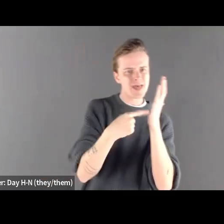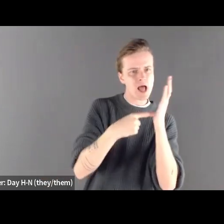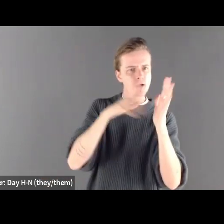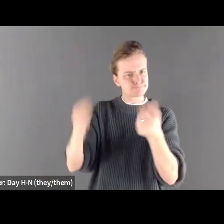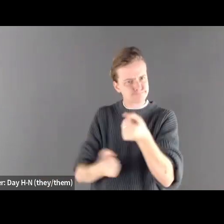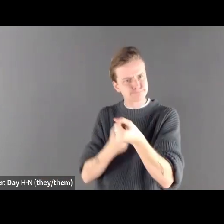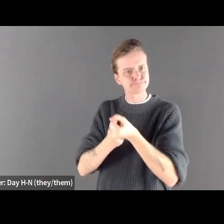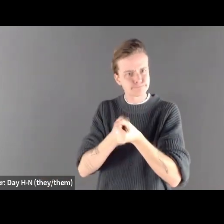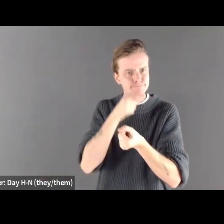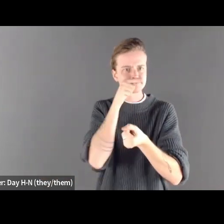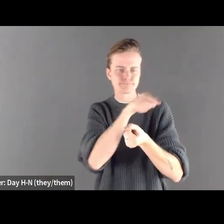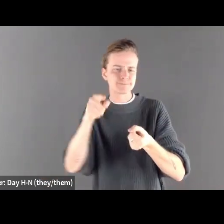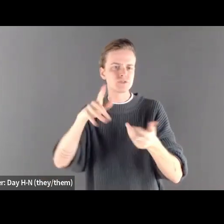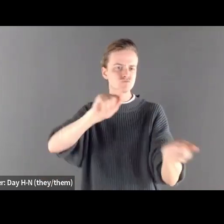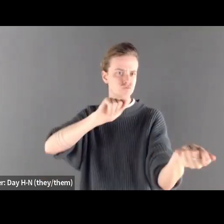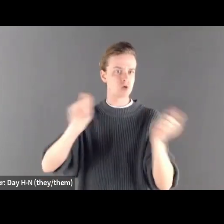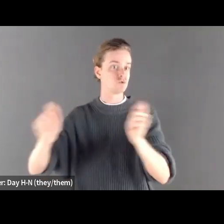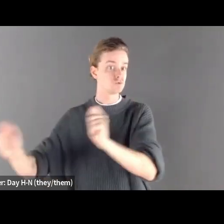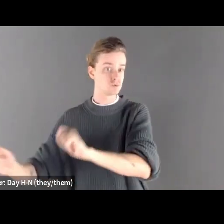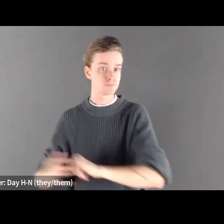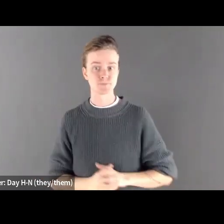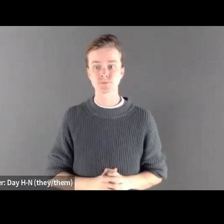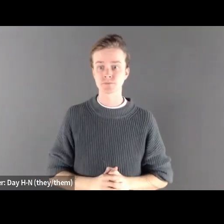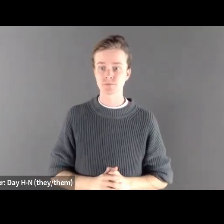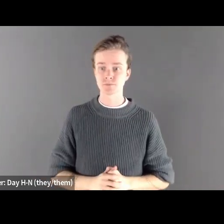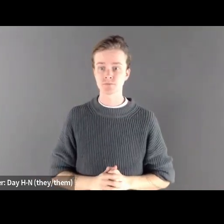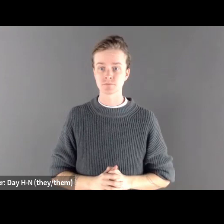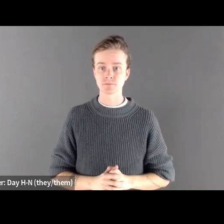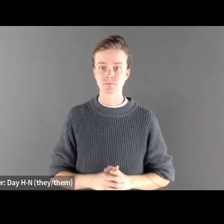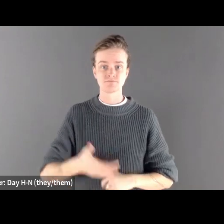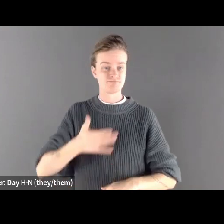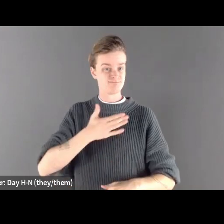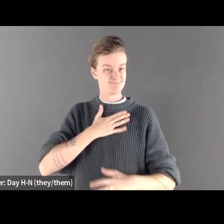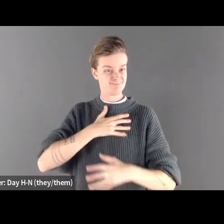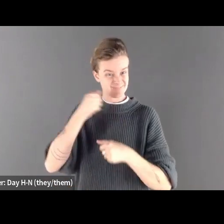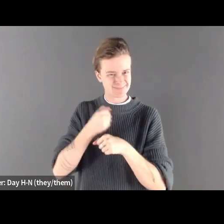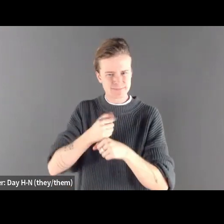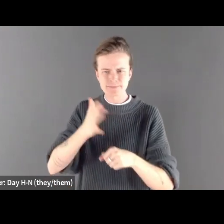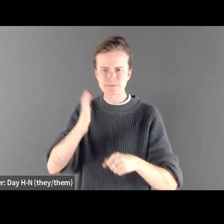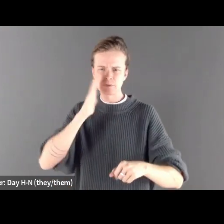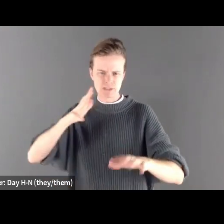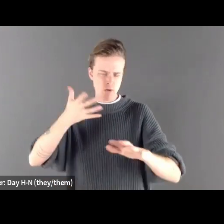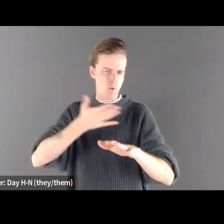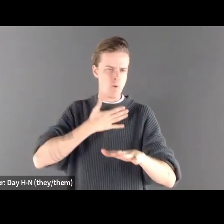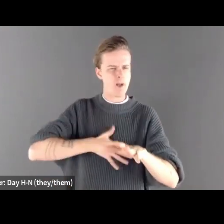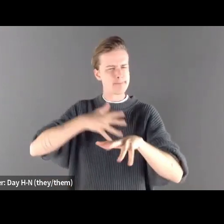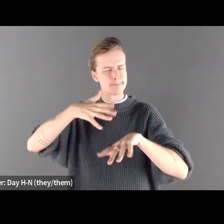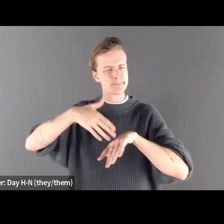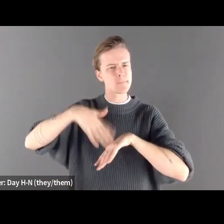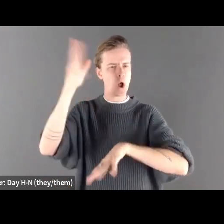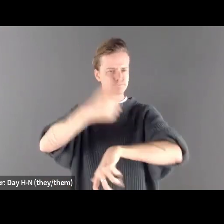to action for SCOs to take a more active role in shaping our digital future.